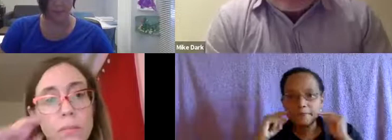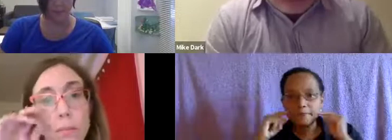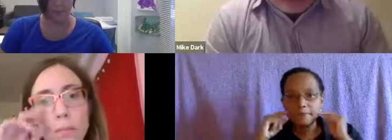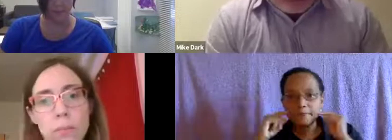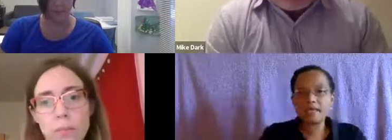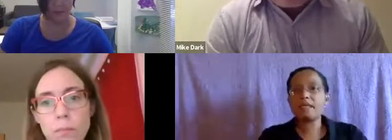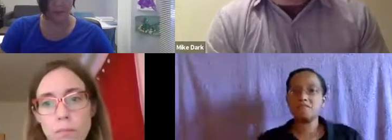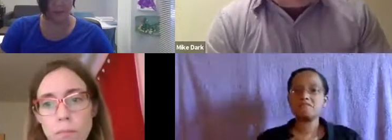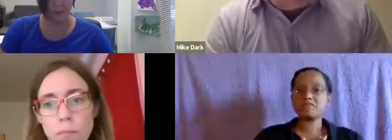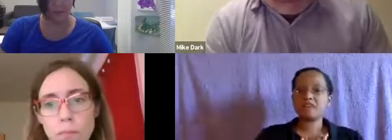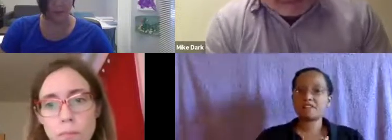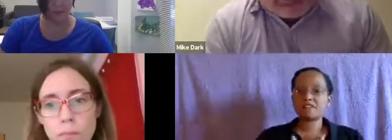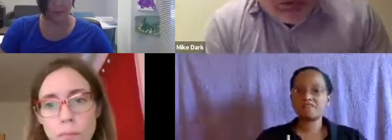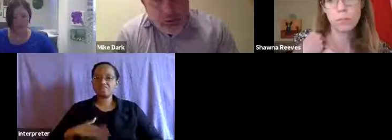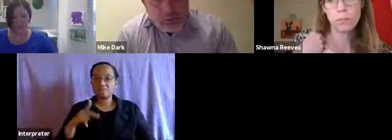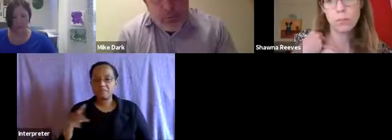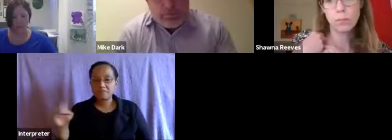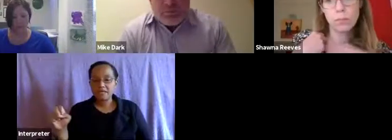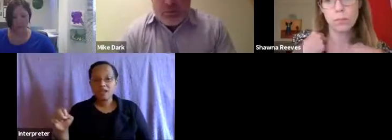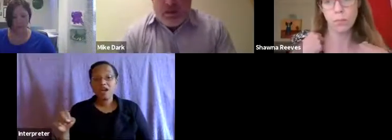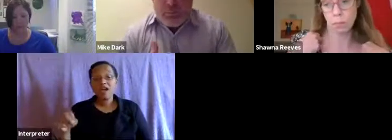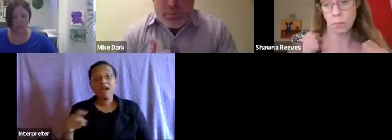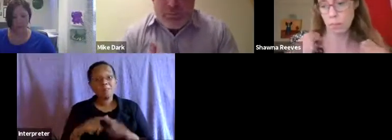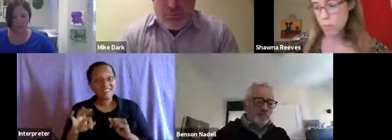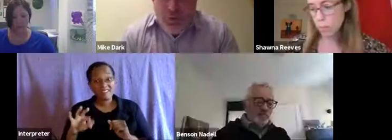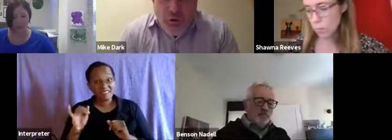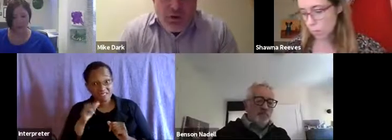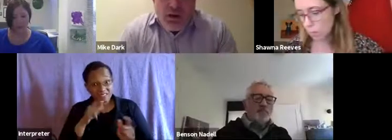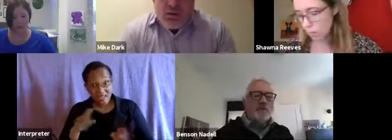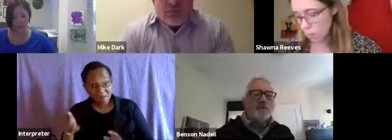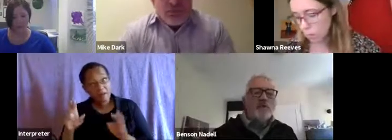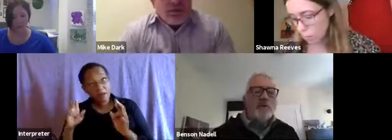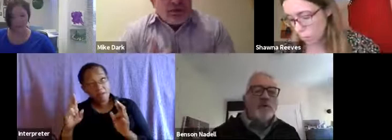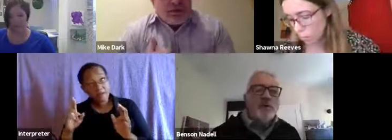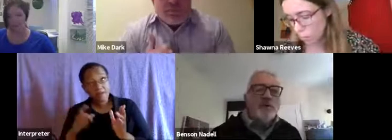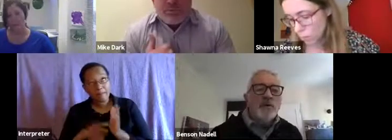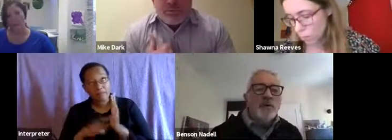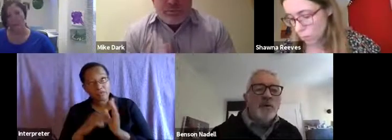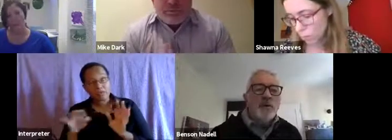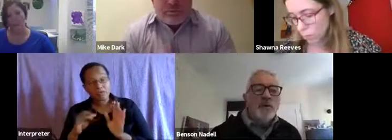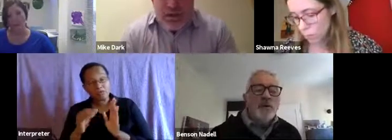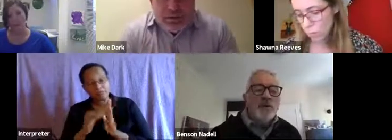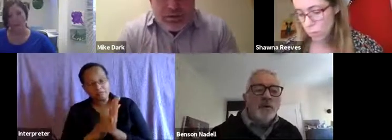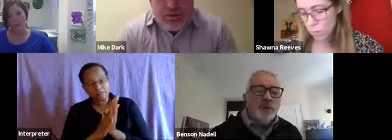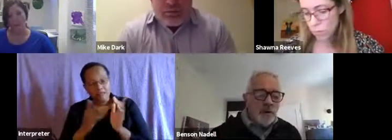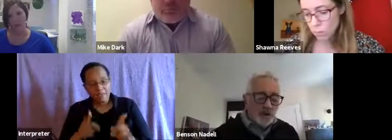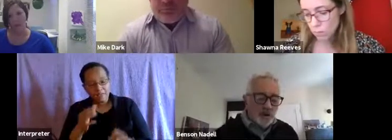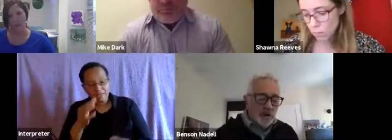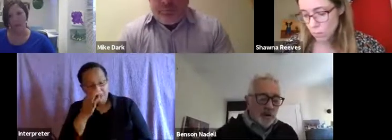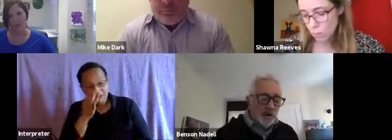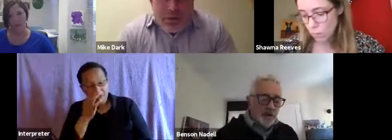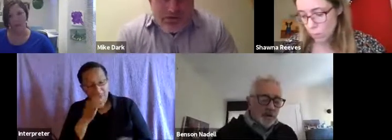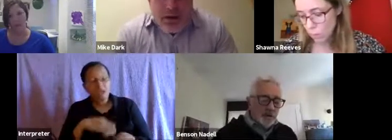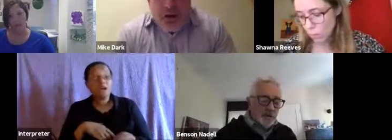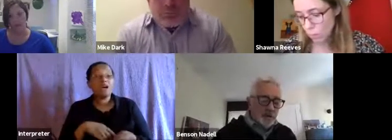and needs essential visits from a family member, that should be permitted. But none of these rules